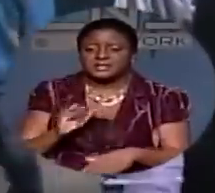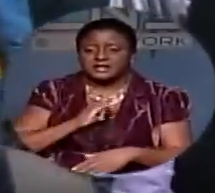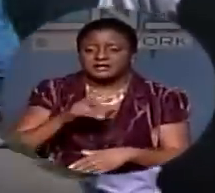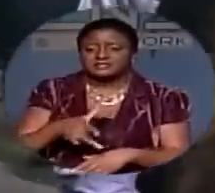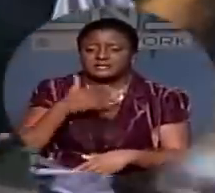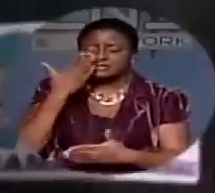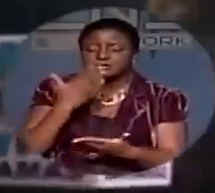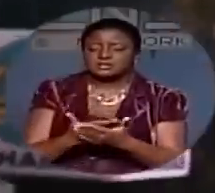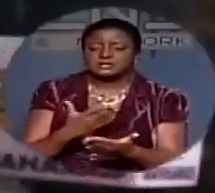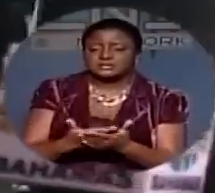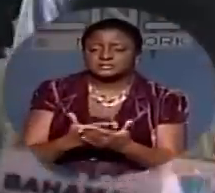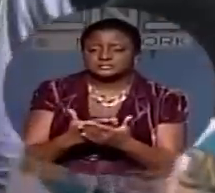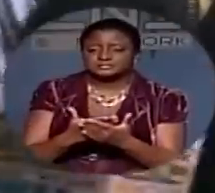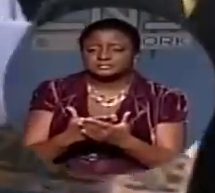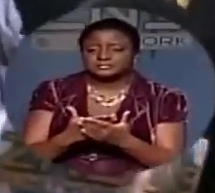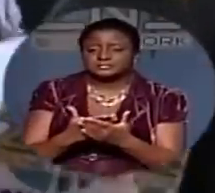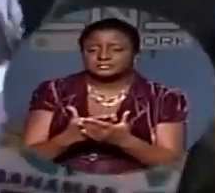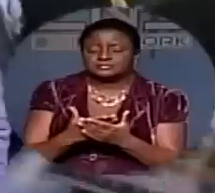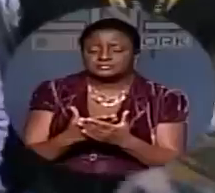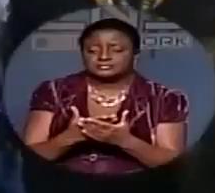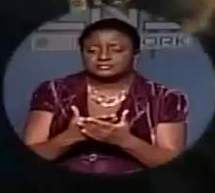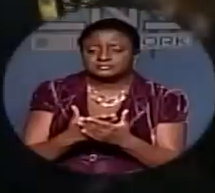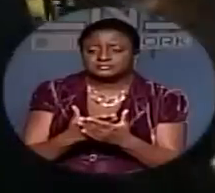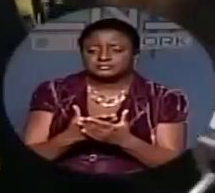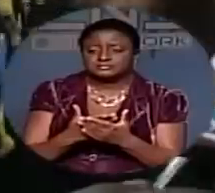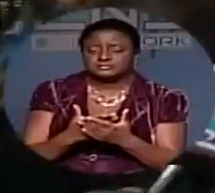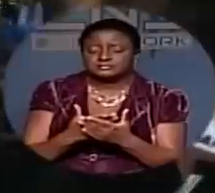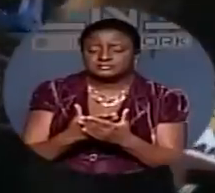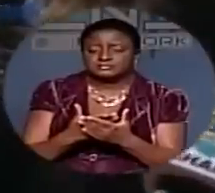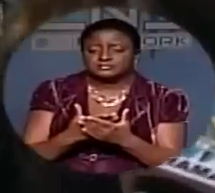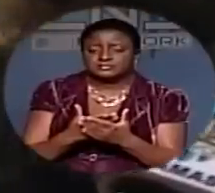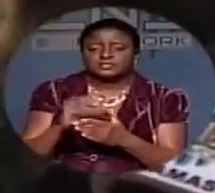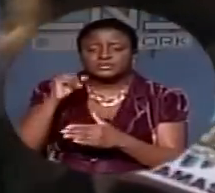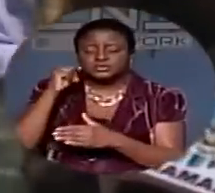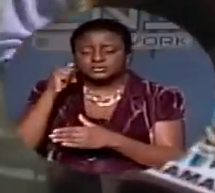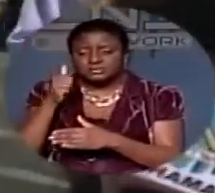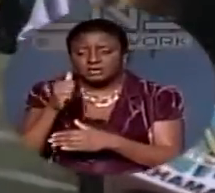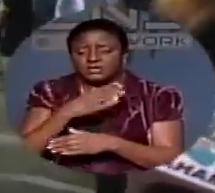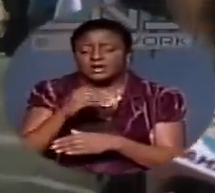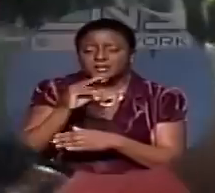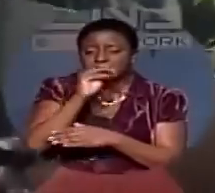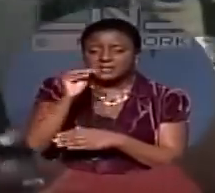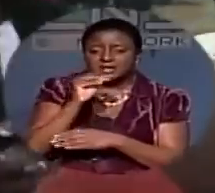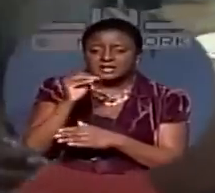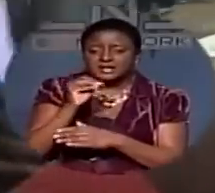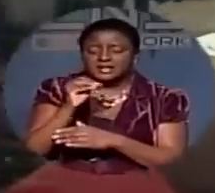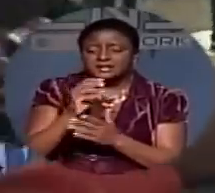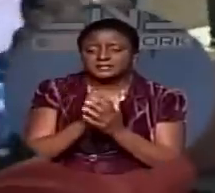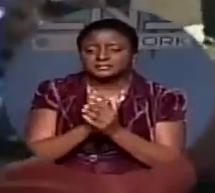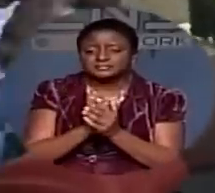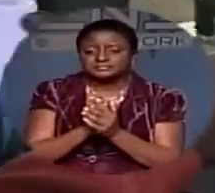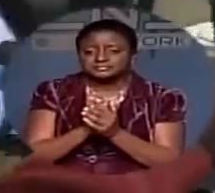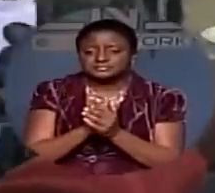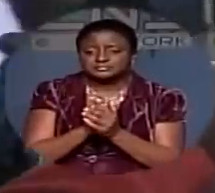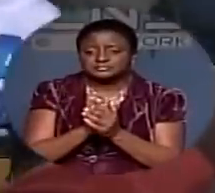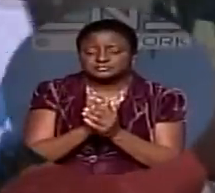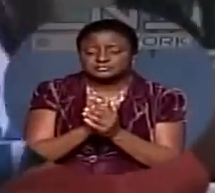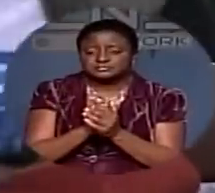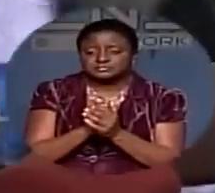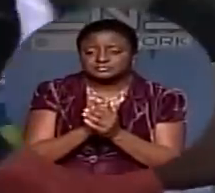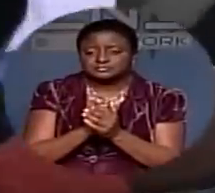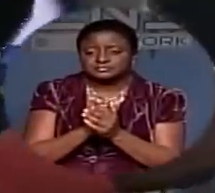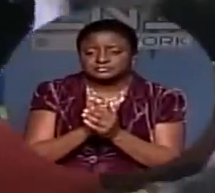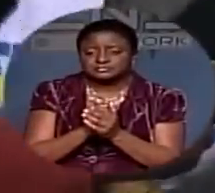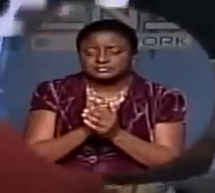good. I guess you want this dominance to continue. Tomorrow and Monday. First time, and I'll come back and back